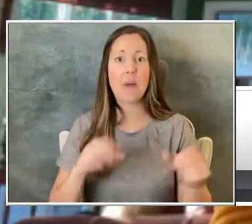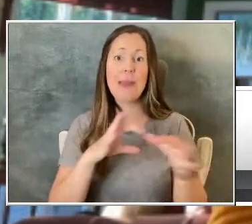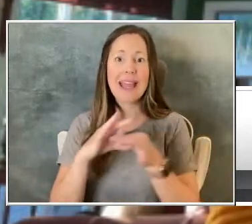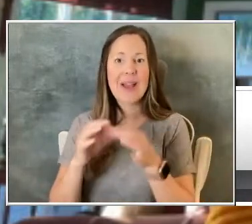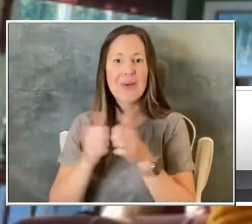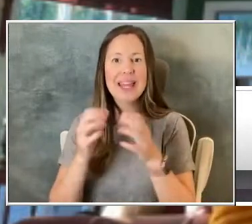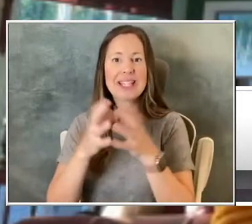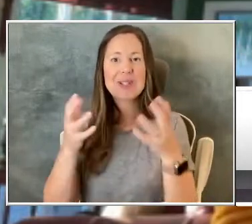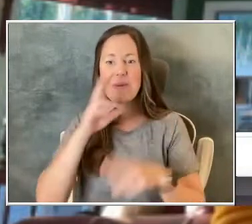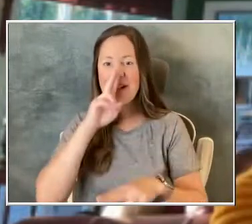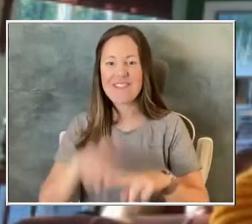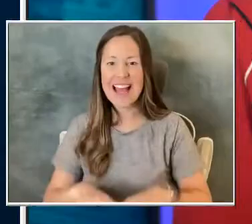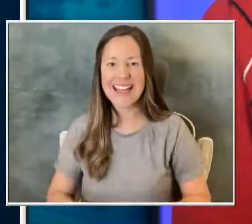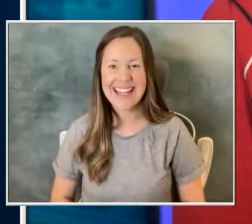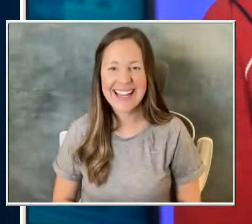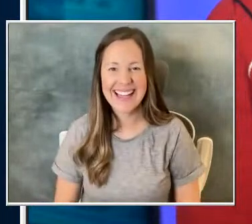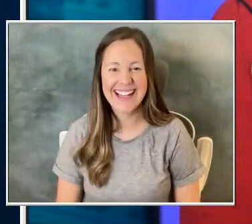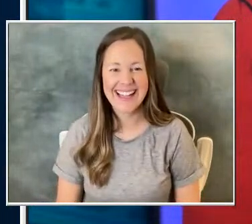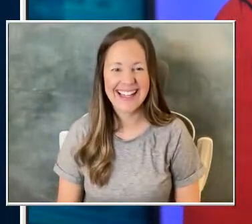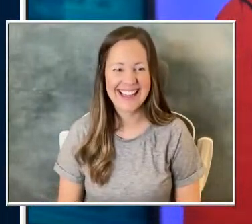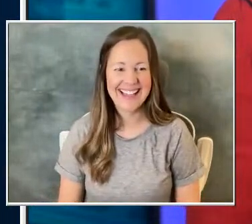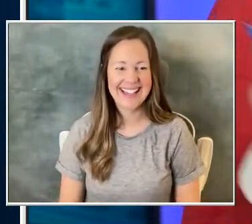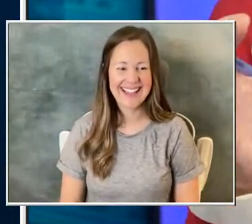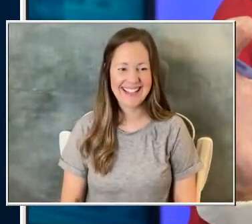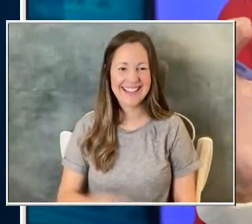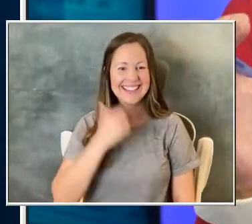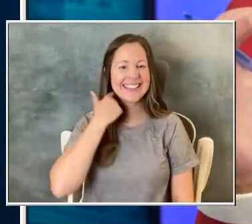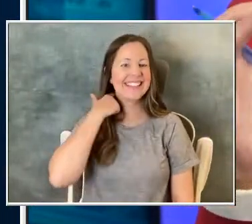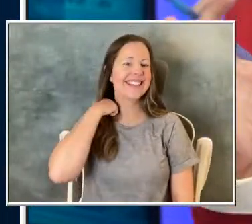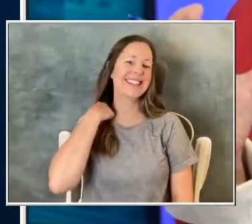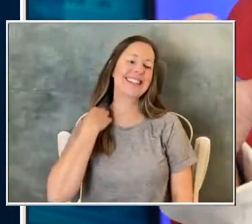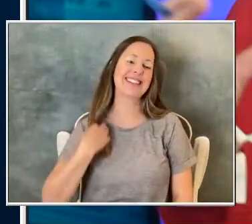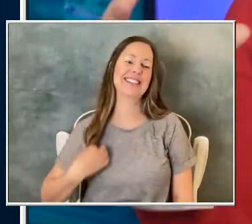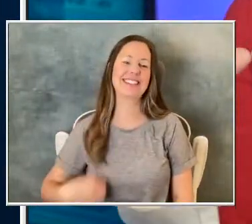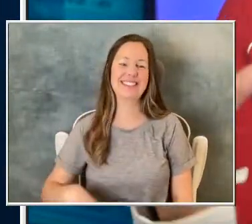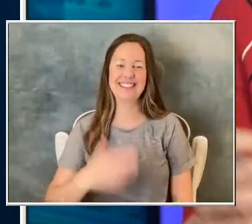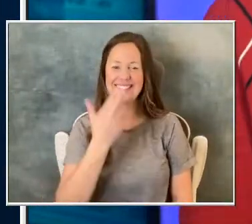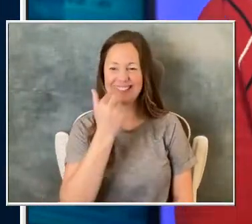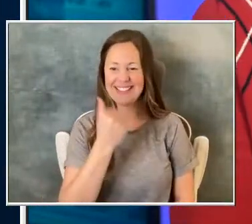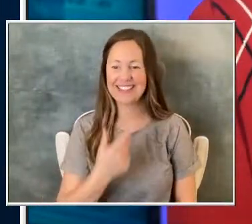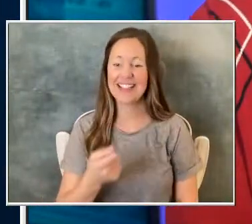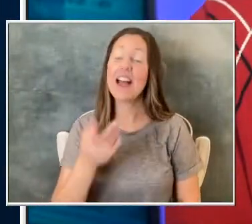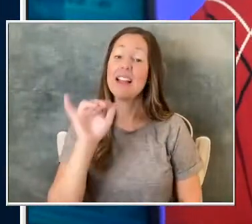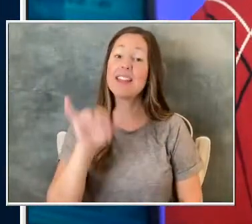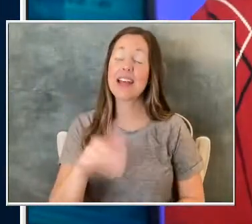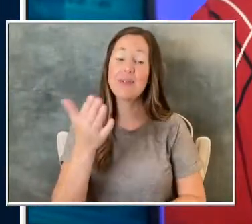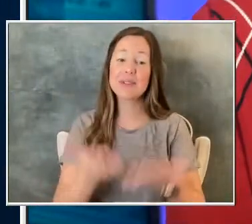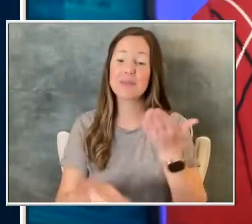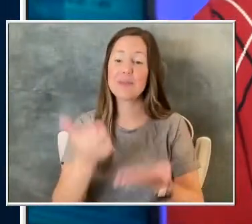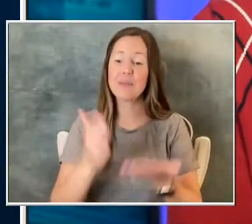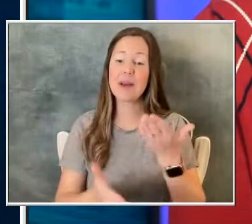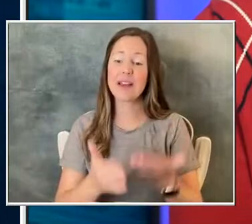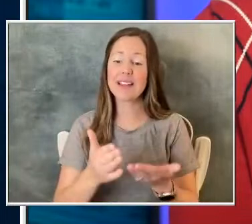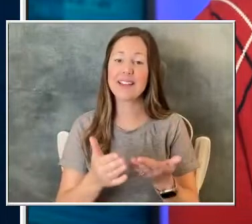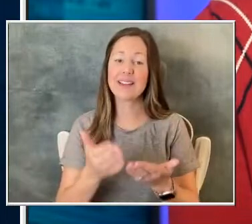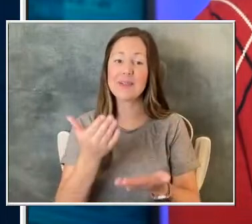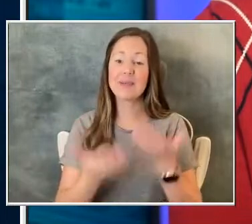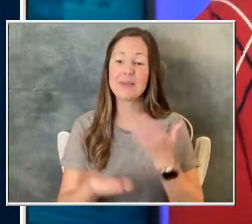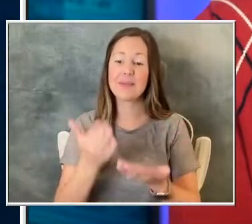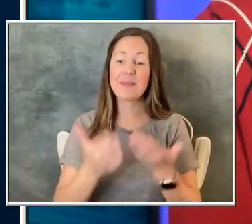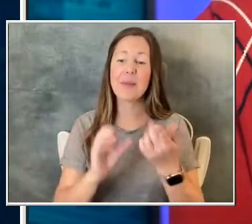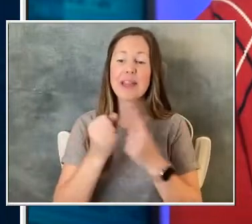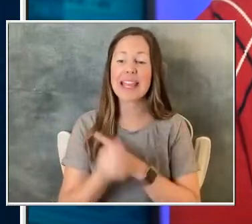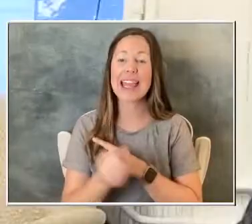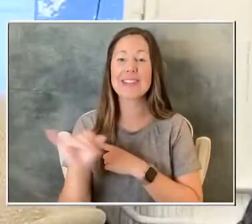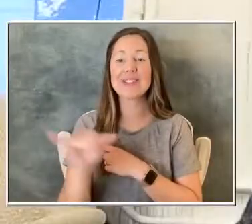You didn't know it'd be this much fun. There's some horror stories about you coming in and getting that was probably screenings. The case. Yes. Yeah, go ahead, That was Gina. probably the case where